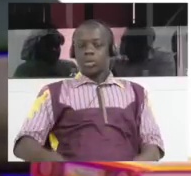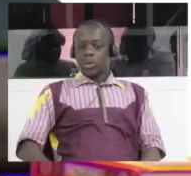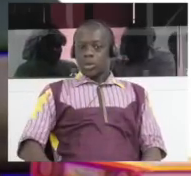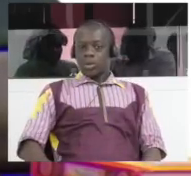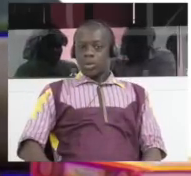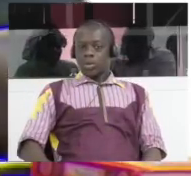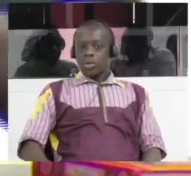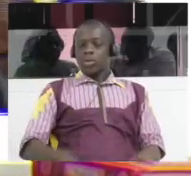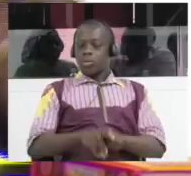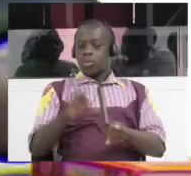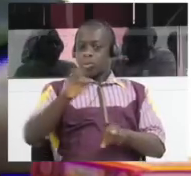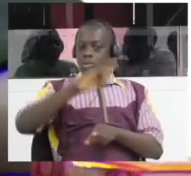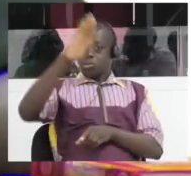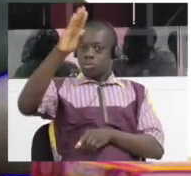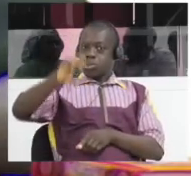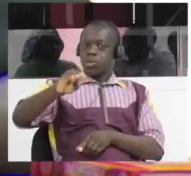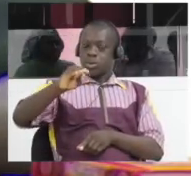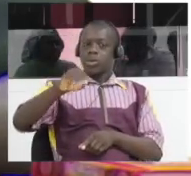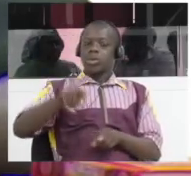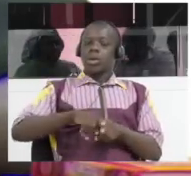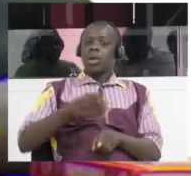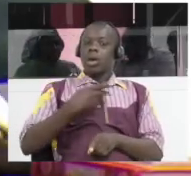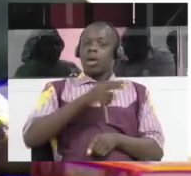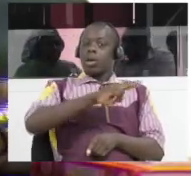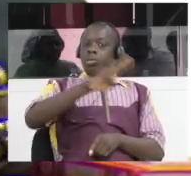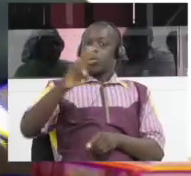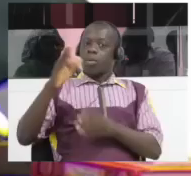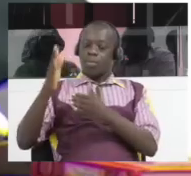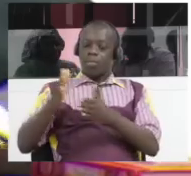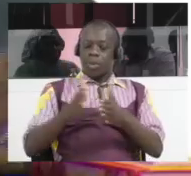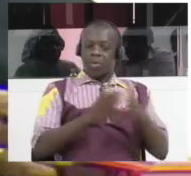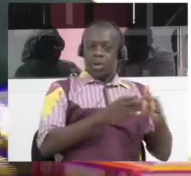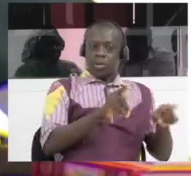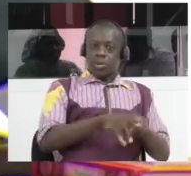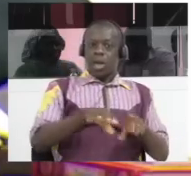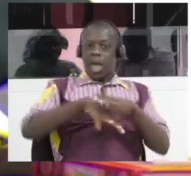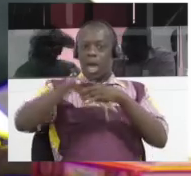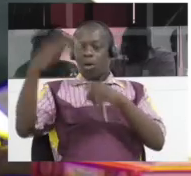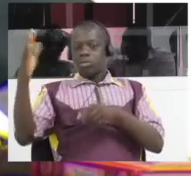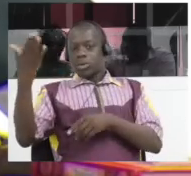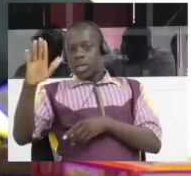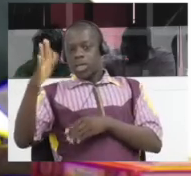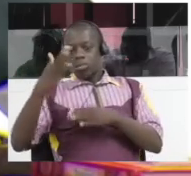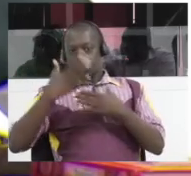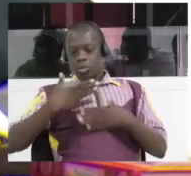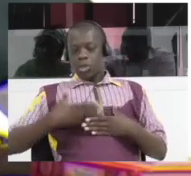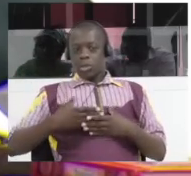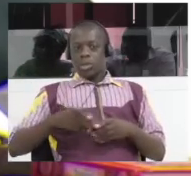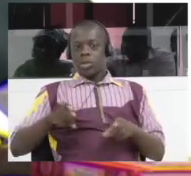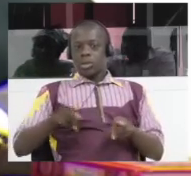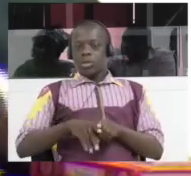Because, you know, in what we were doing, there was no plan to exclude anybody, as I have just stated.